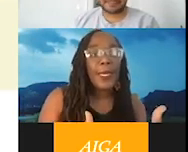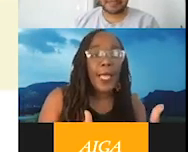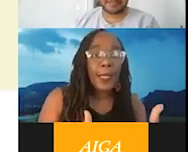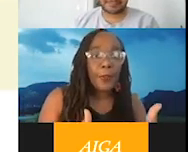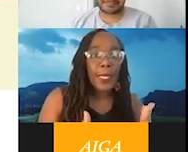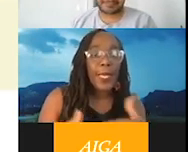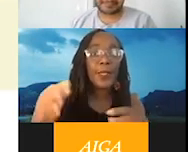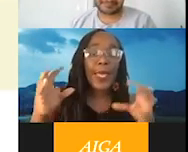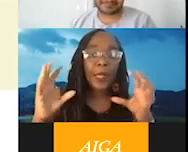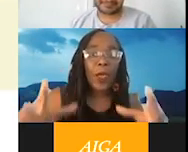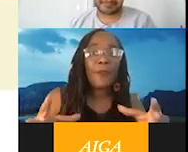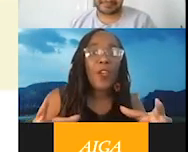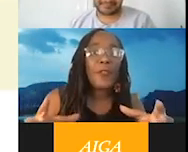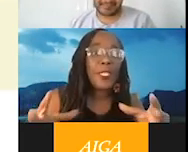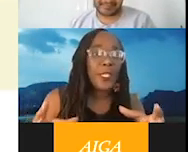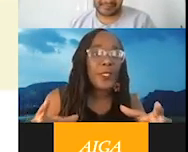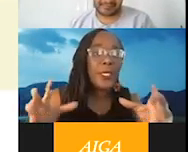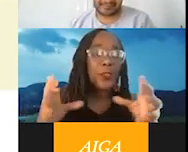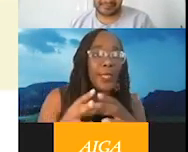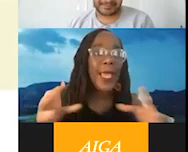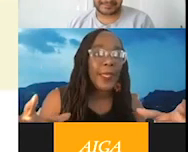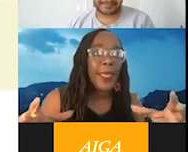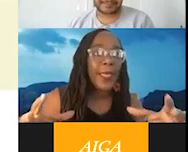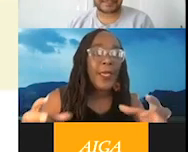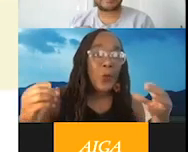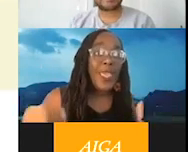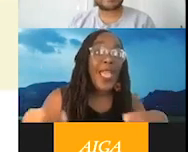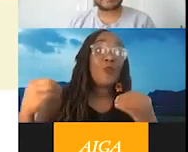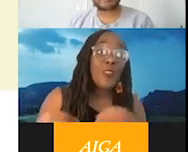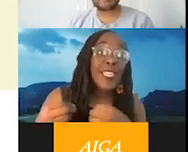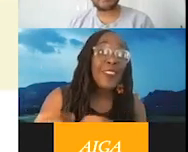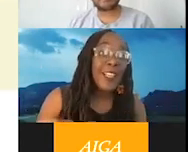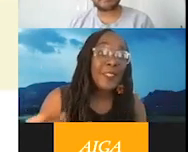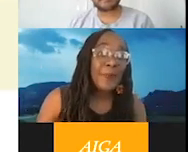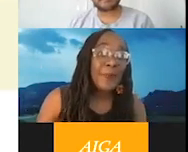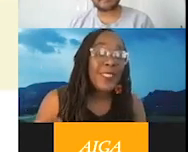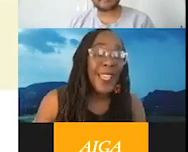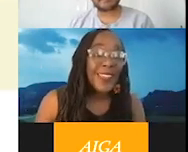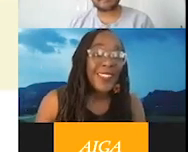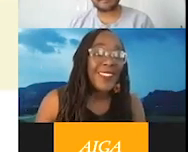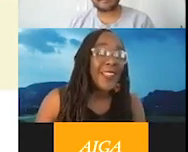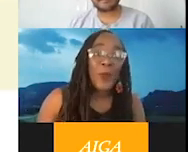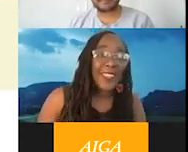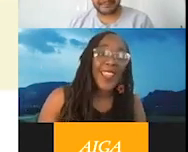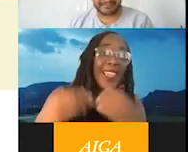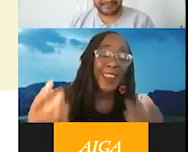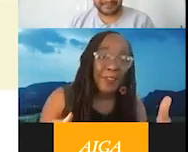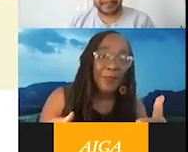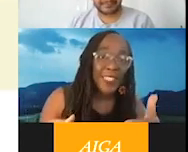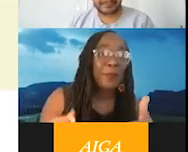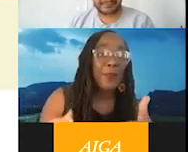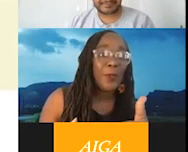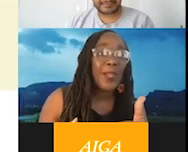year in California, and so I had a lot of conversations during that year where I really felt my outsiderness in a way that I had